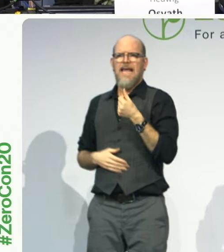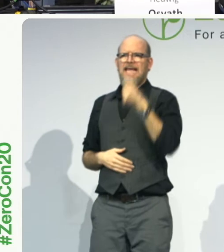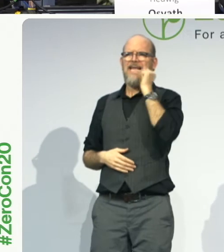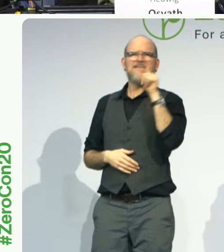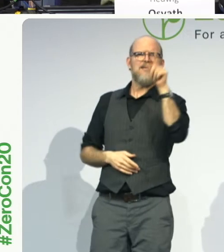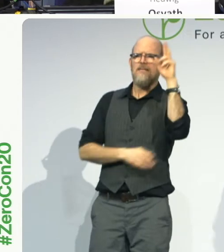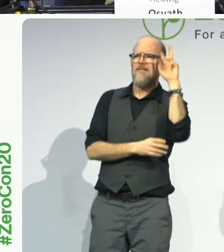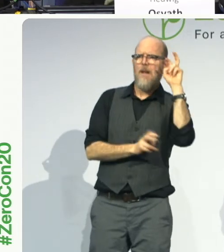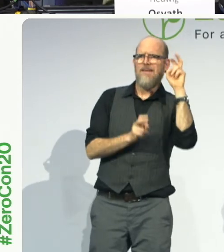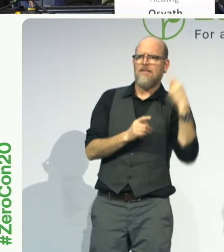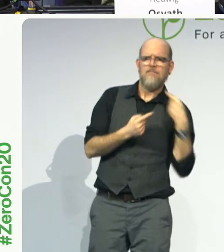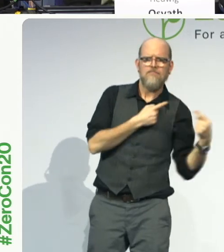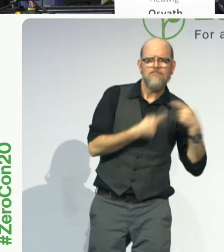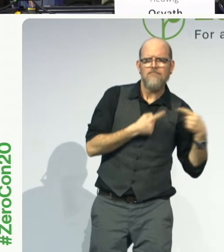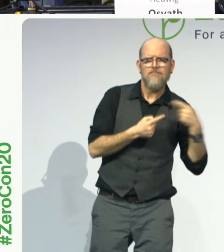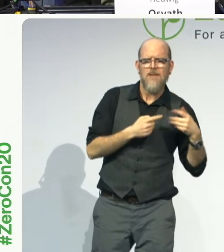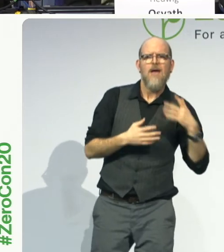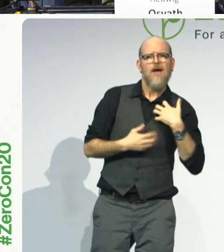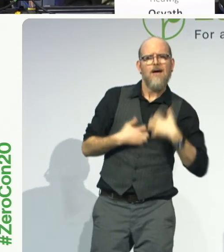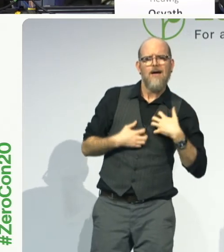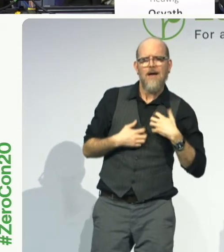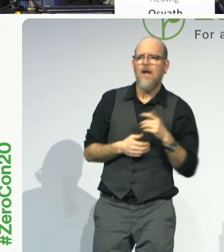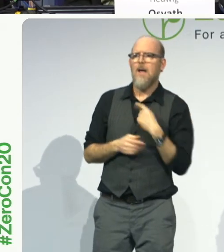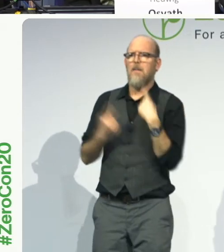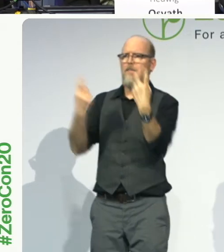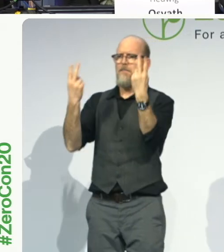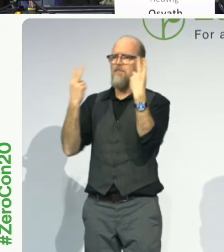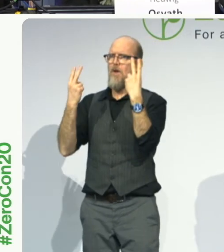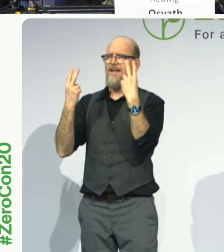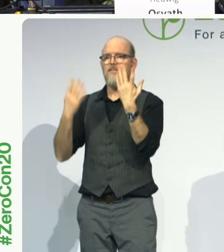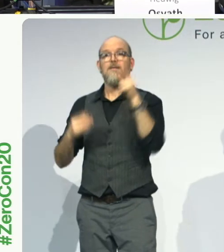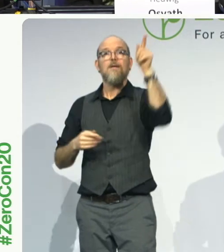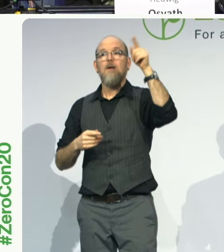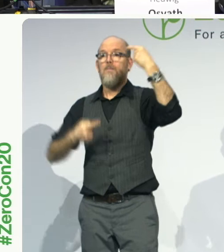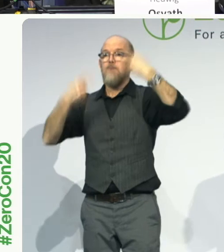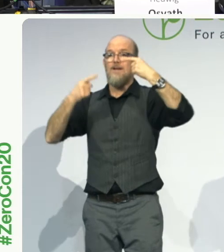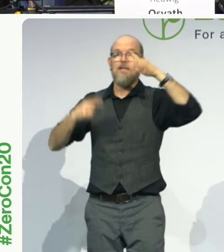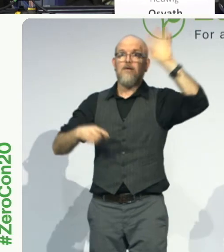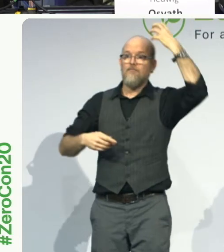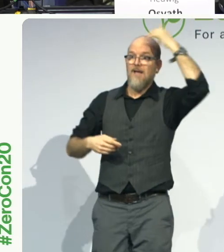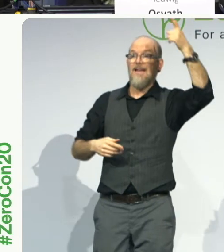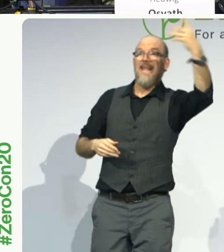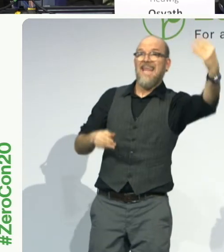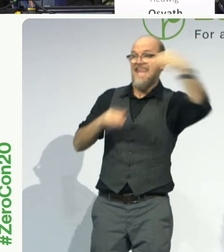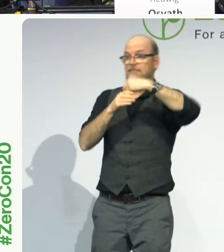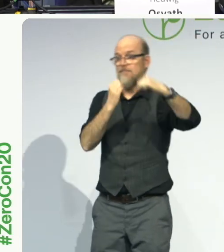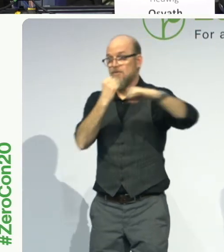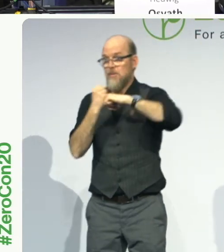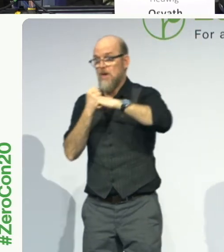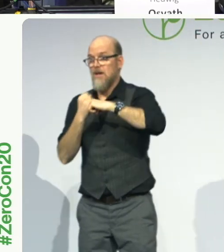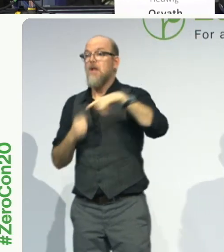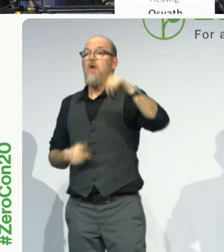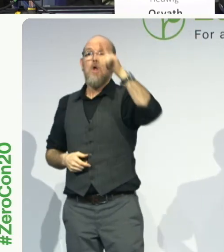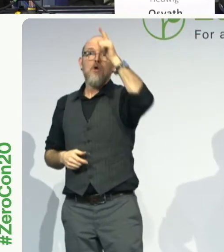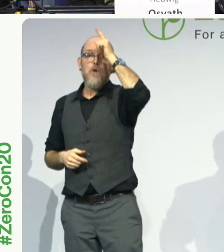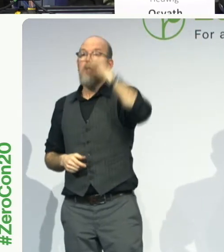have the political commitment, and in Jordan we can actually see that it's a very welcoming context, and as I said, the inclusion